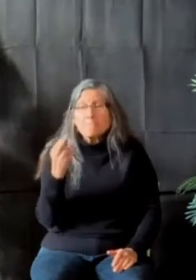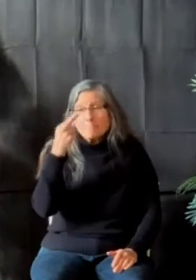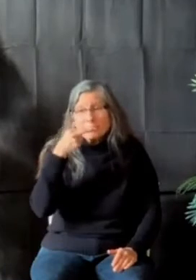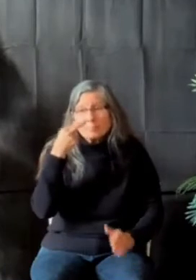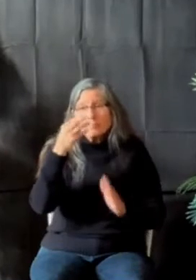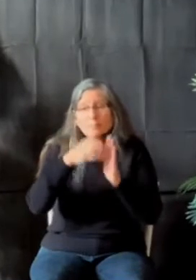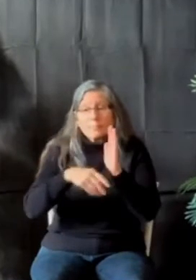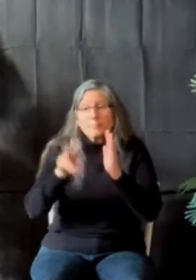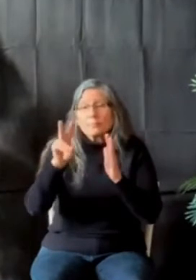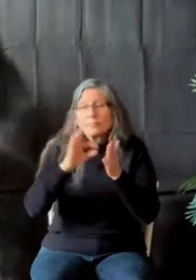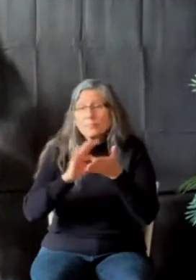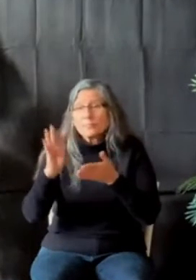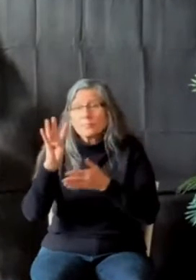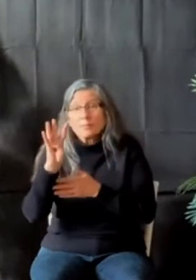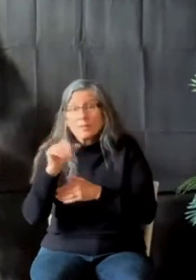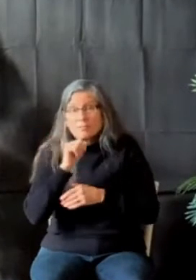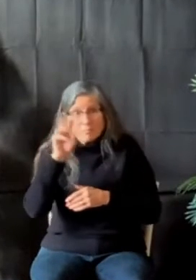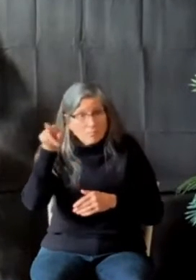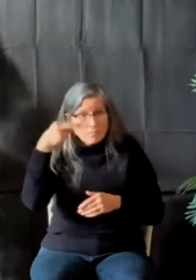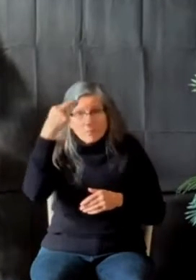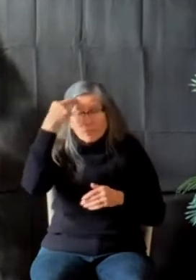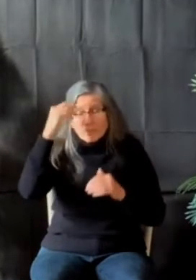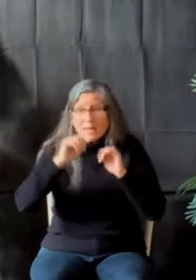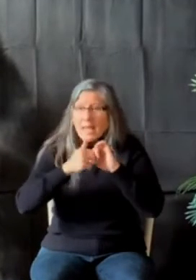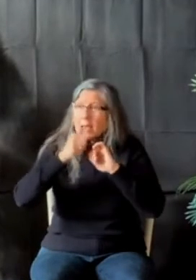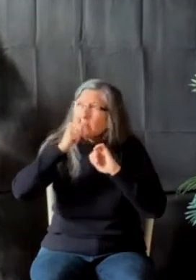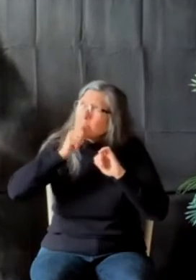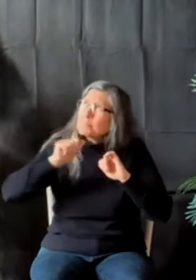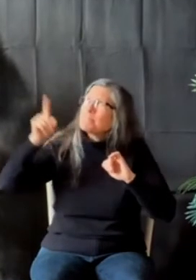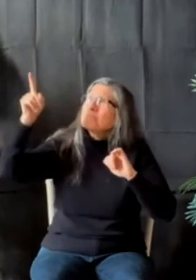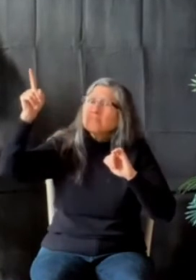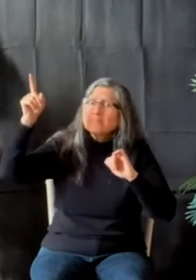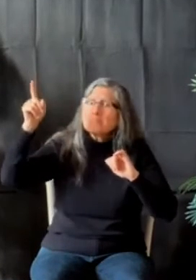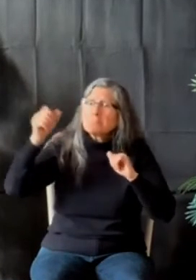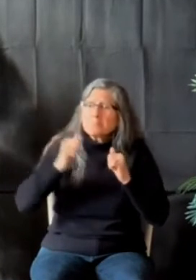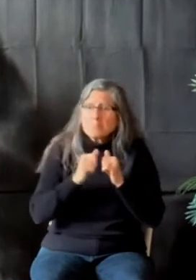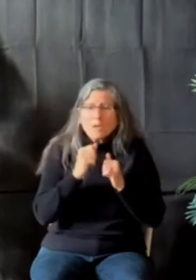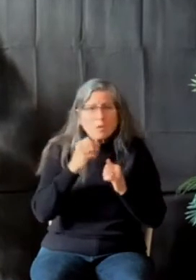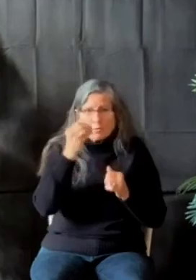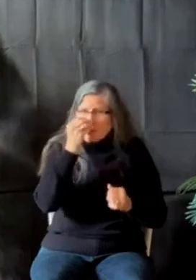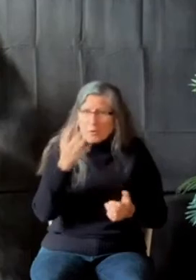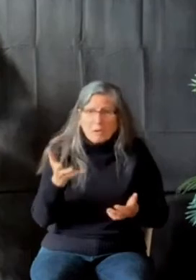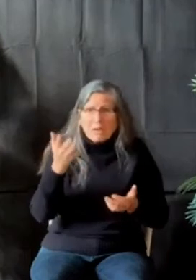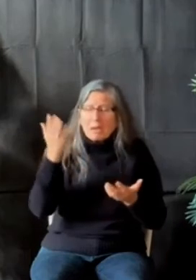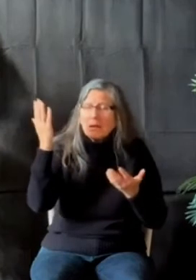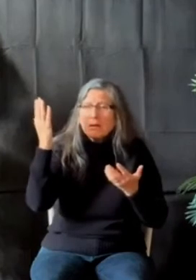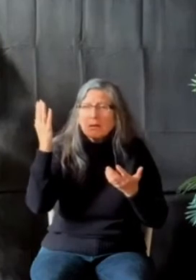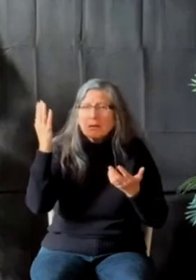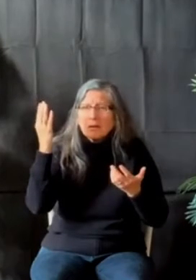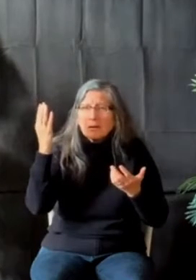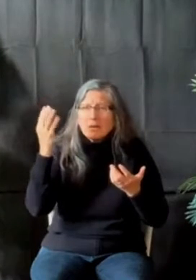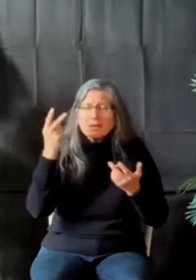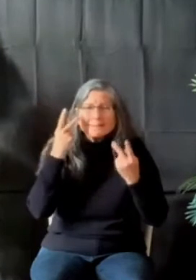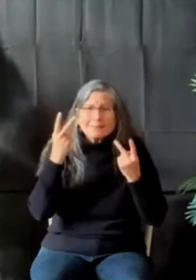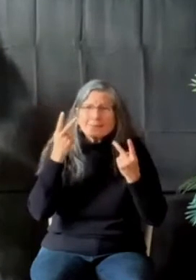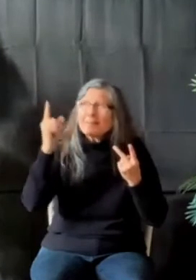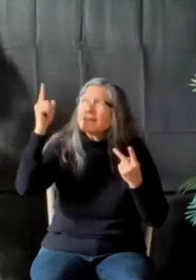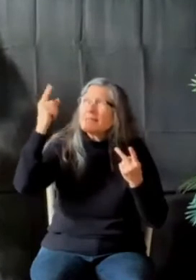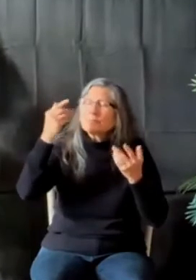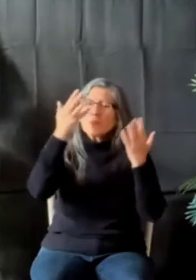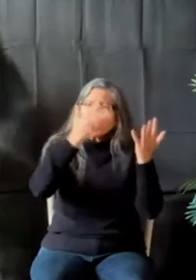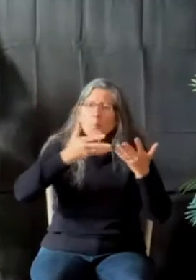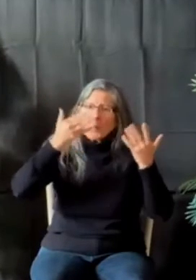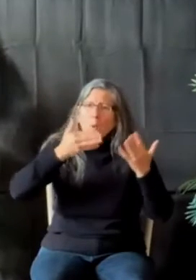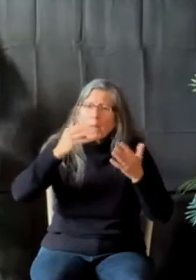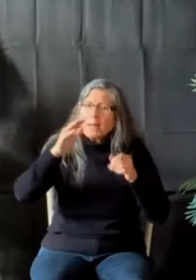Romans 2 and verse 4 says, don't you realize how patient He is being with you? Or don't you care? Can't you see that He has been waiting all this